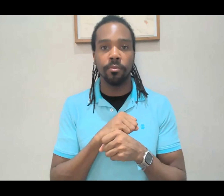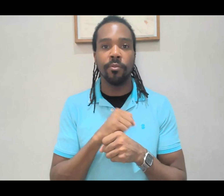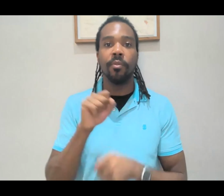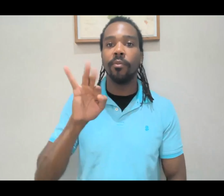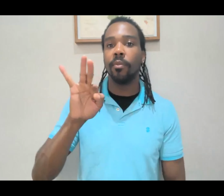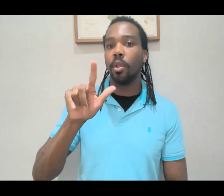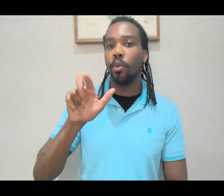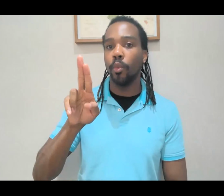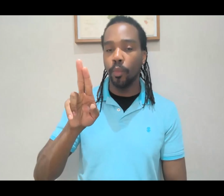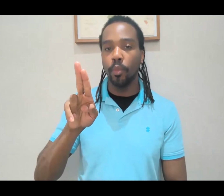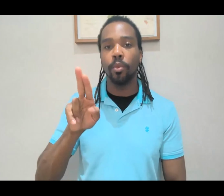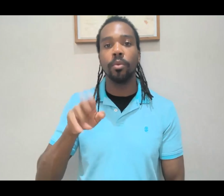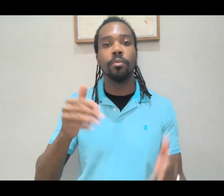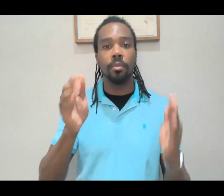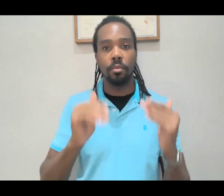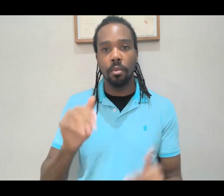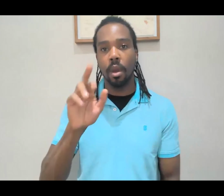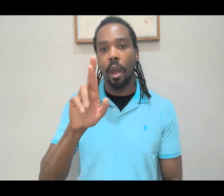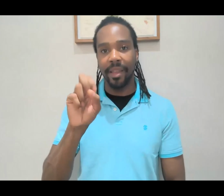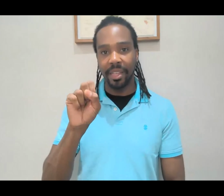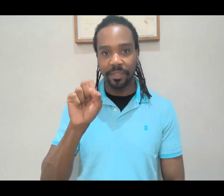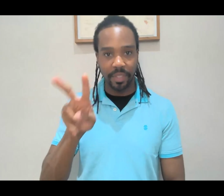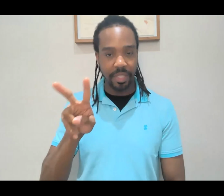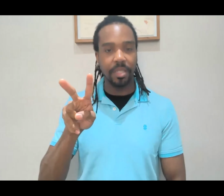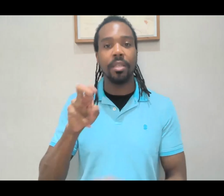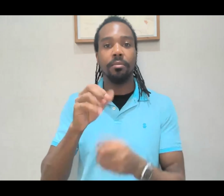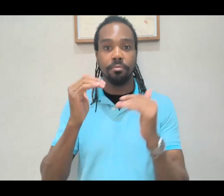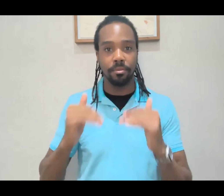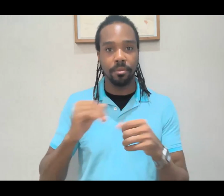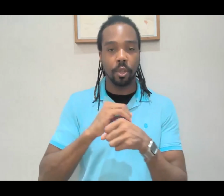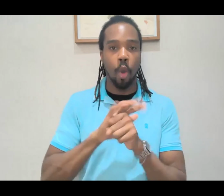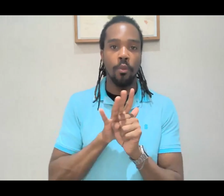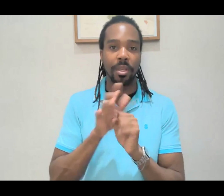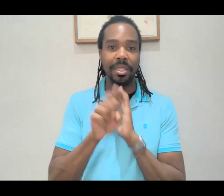flu, RSV, COVID season.